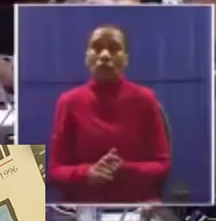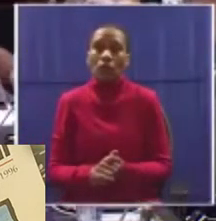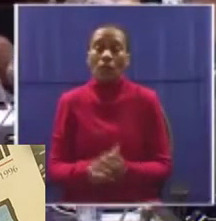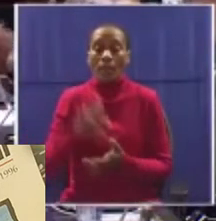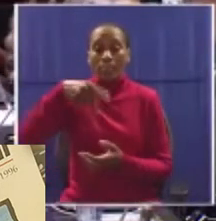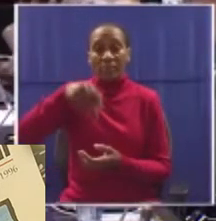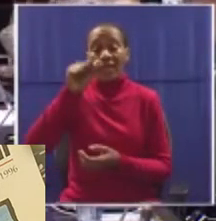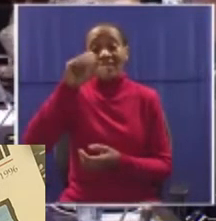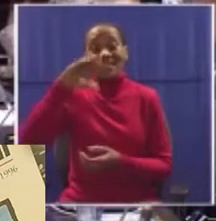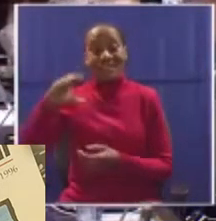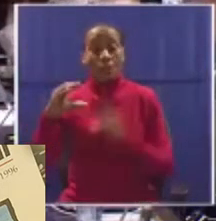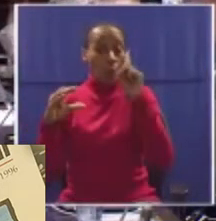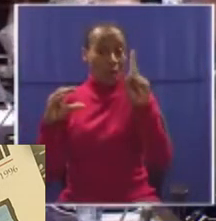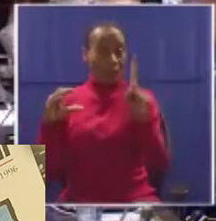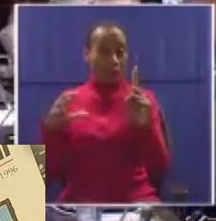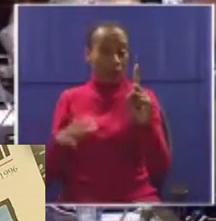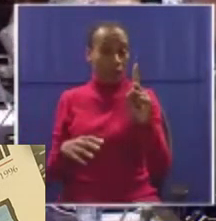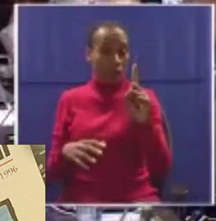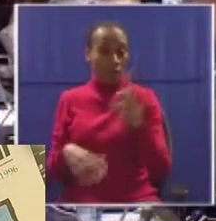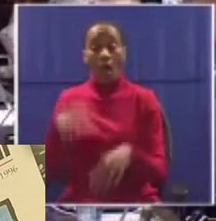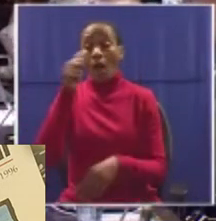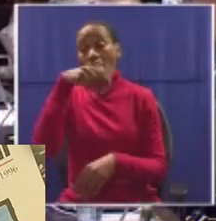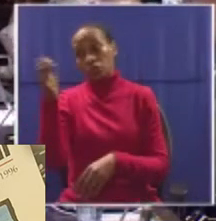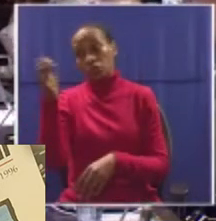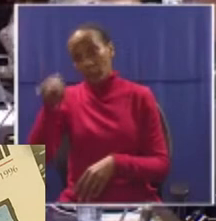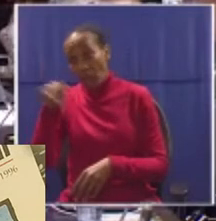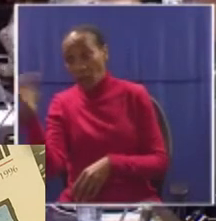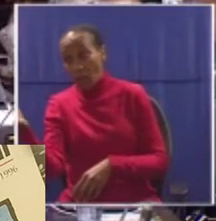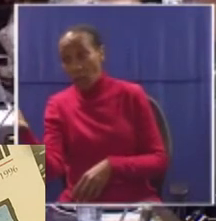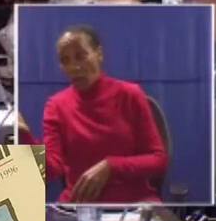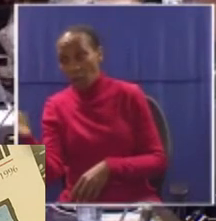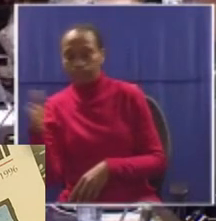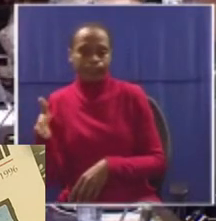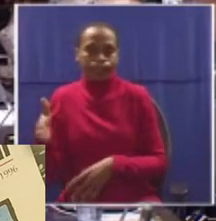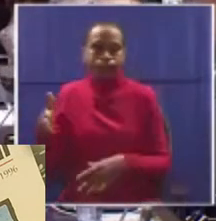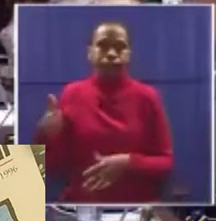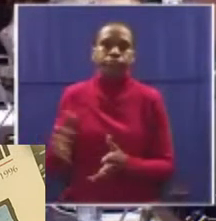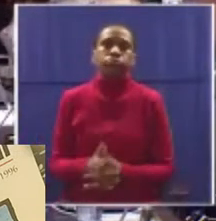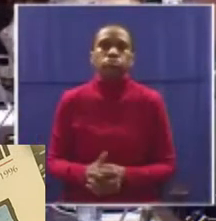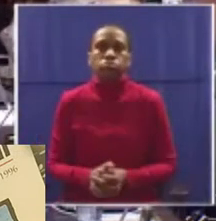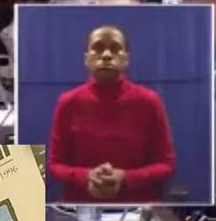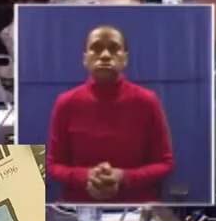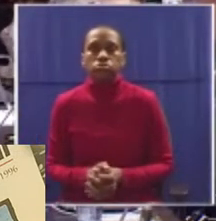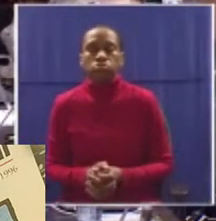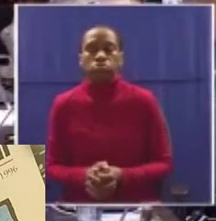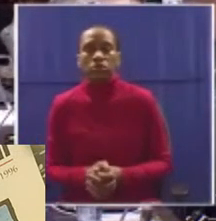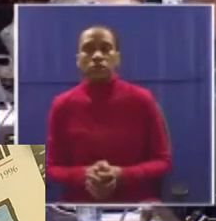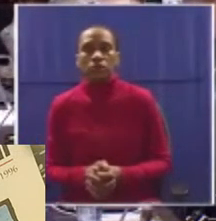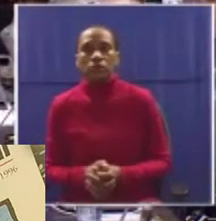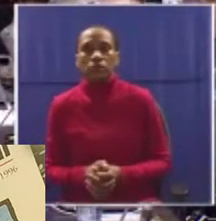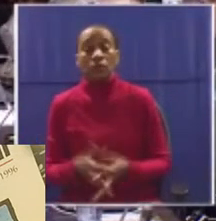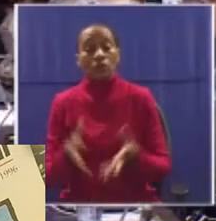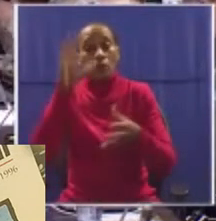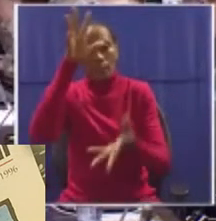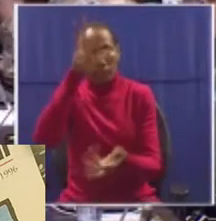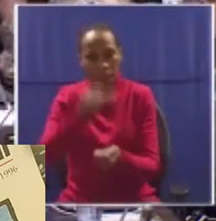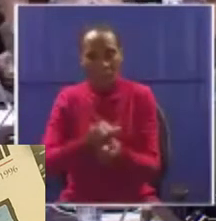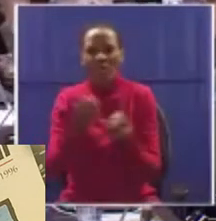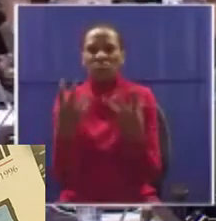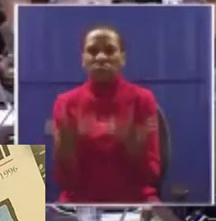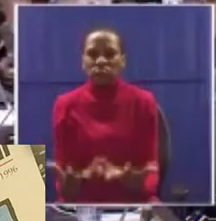the PAC is one al-jama not present can I get a total